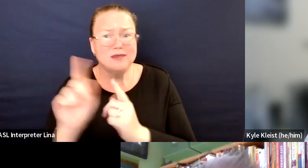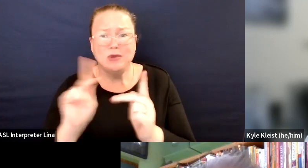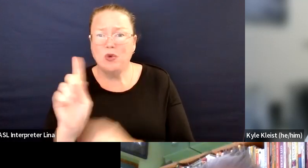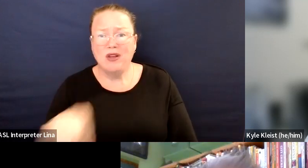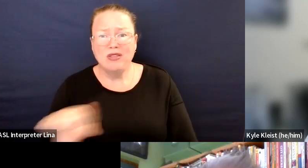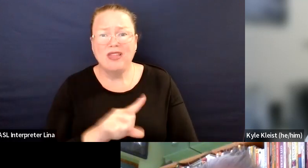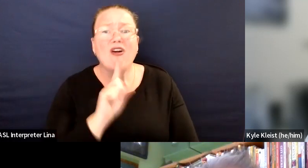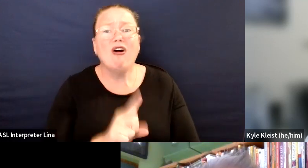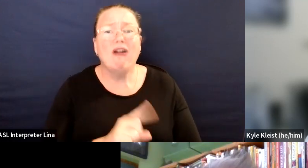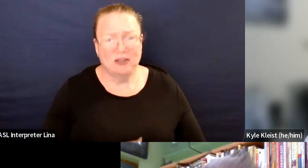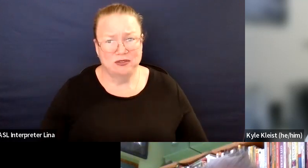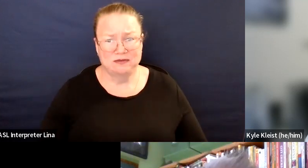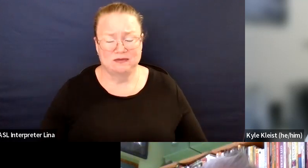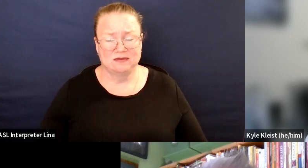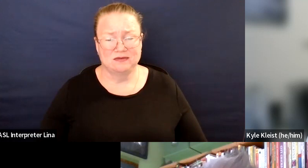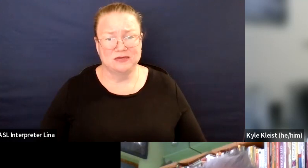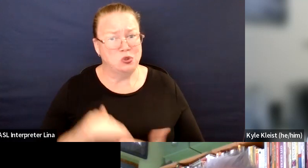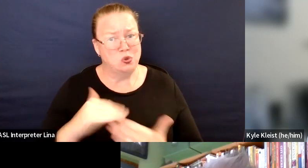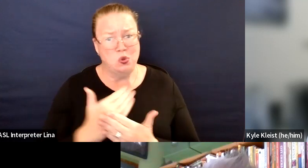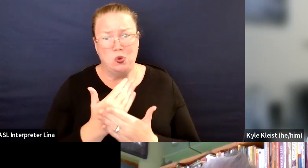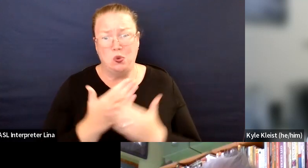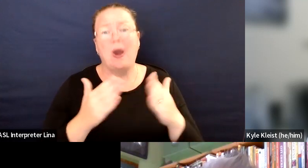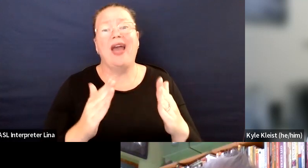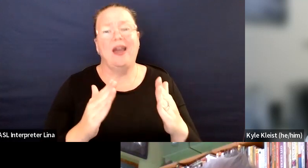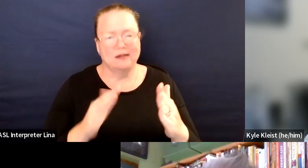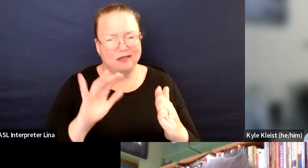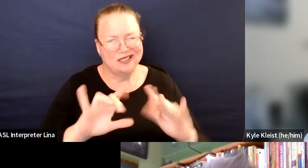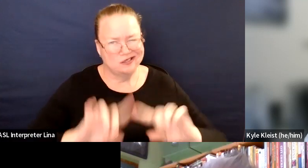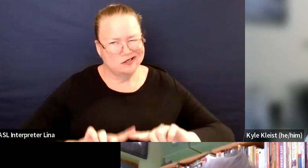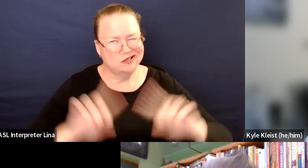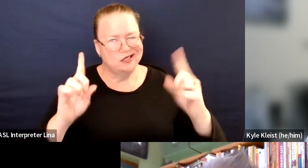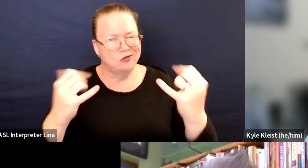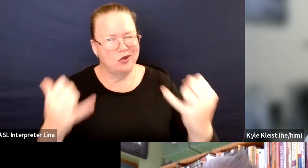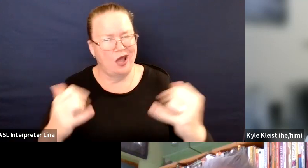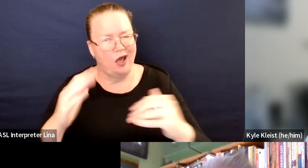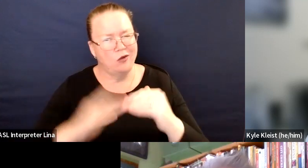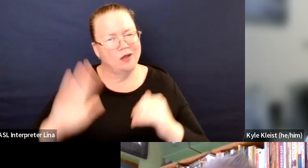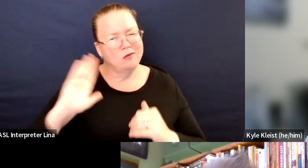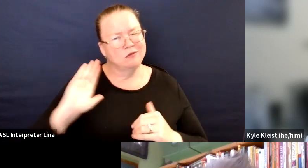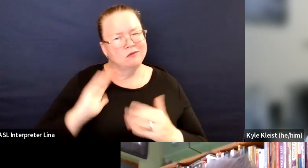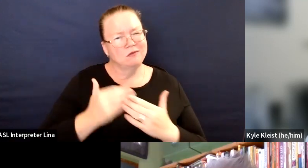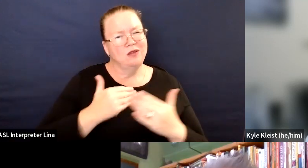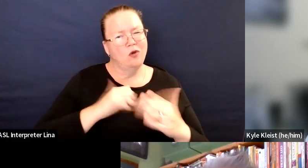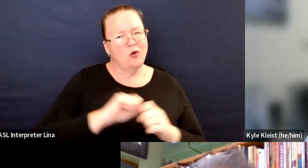are in a new way? I mean, it's just very different now than it was before COVID.